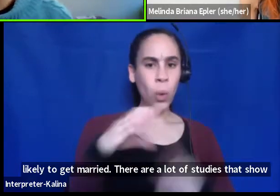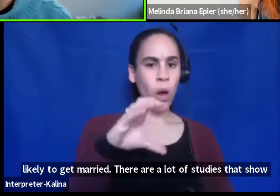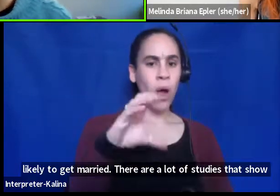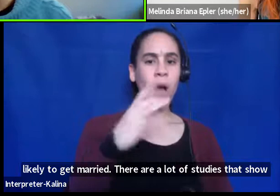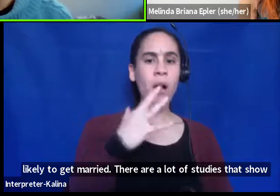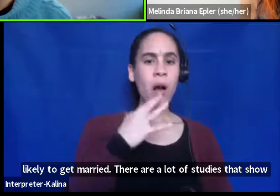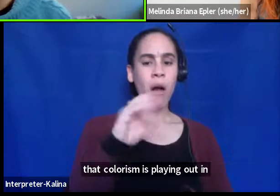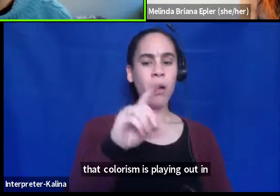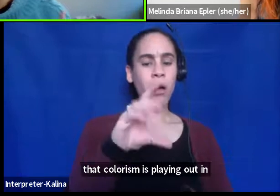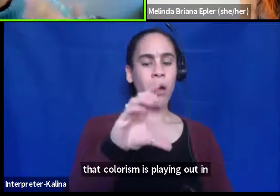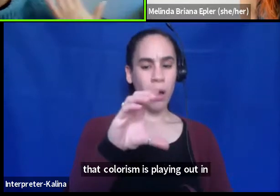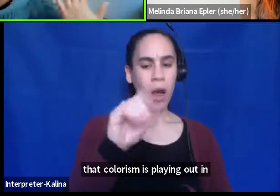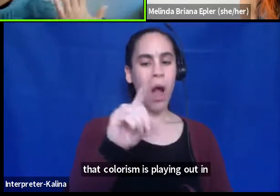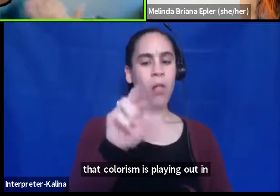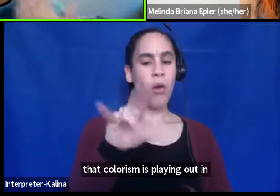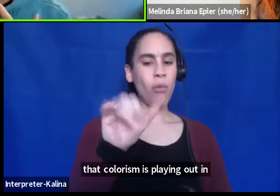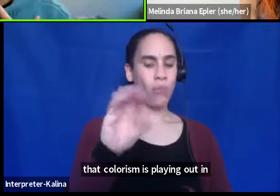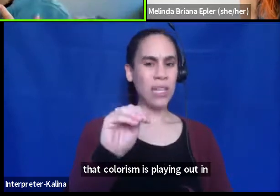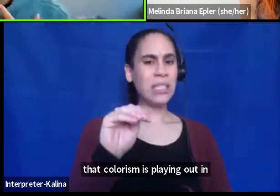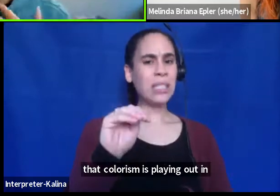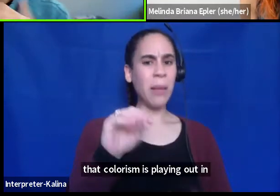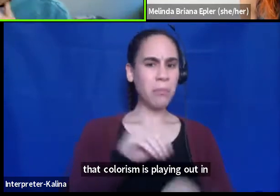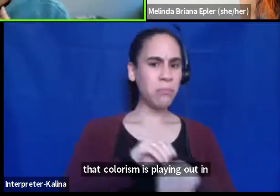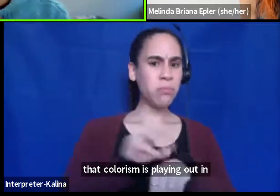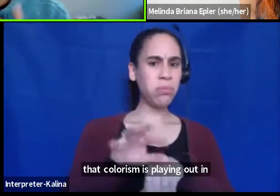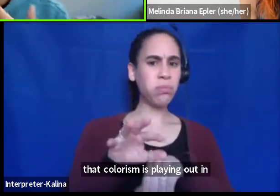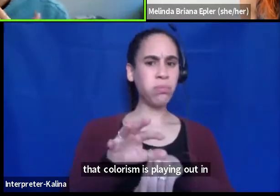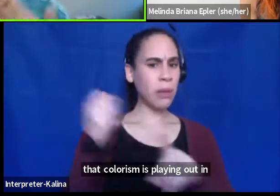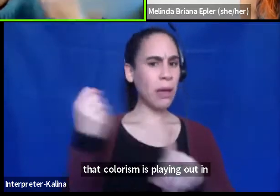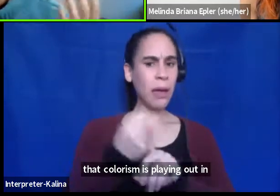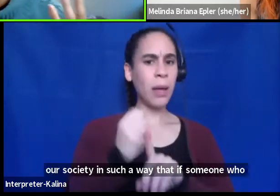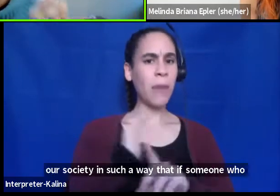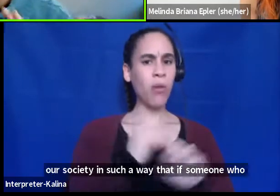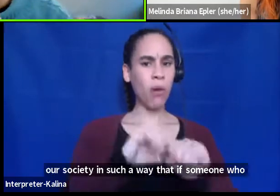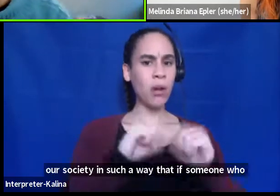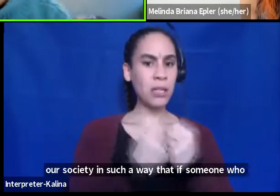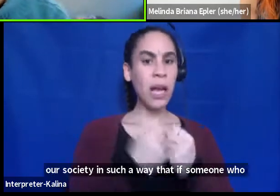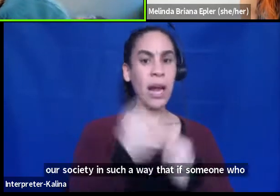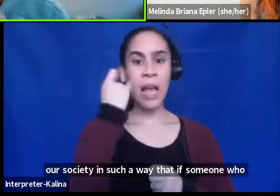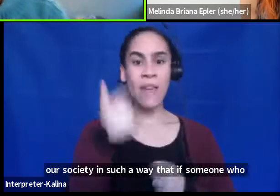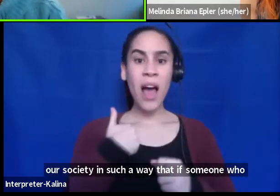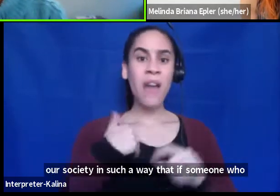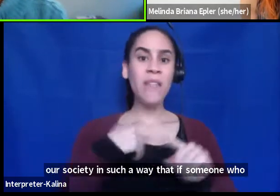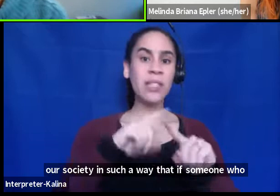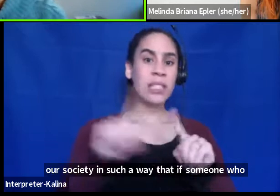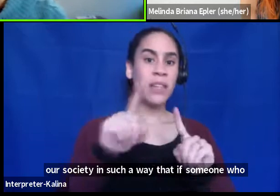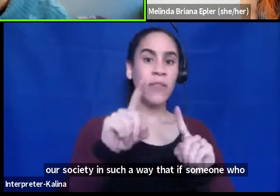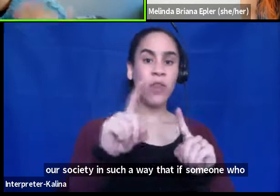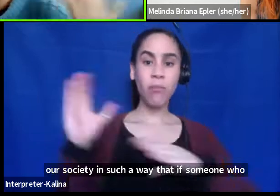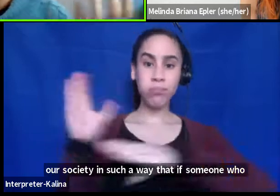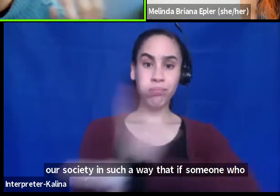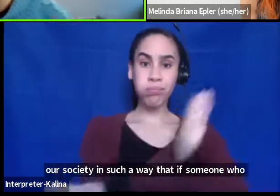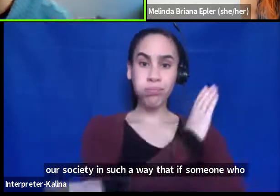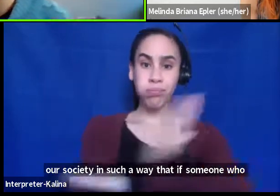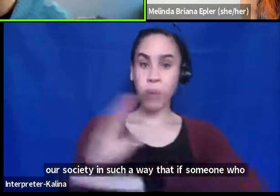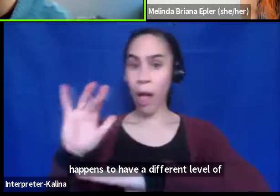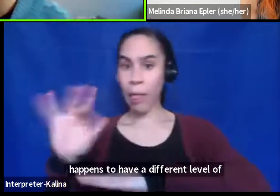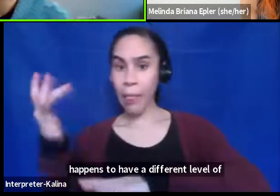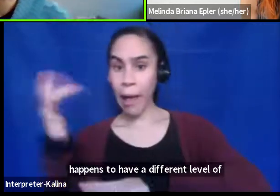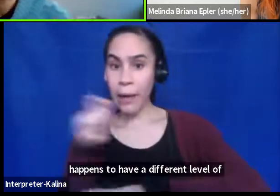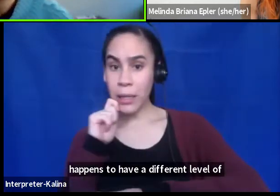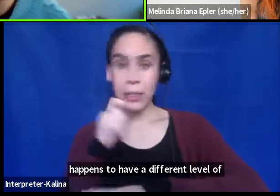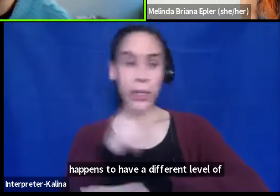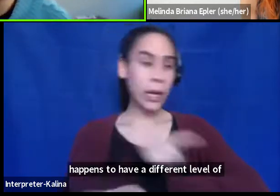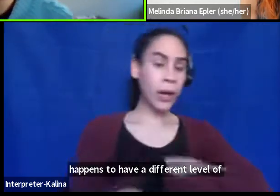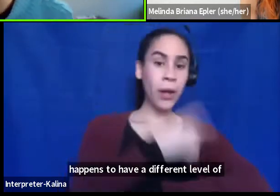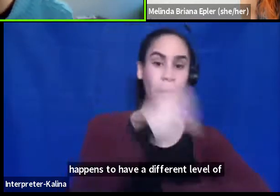who happens to have a different level of pigmentation than someone who is lighter skinned, right, like goes to a job